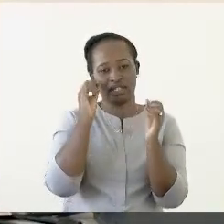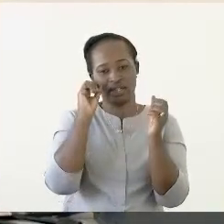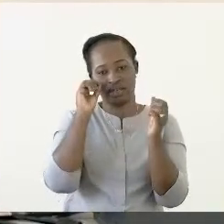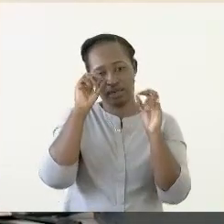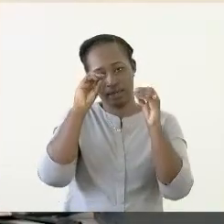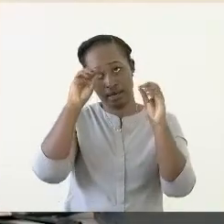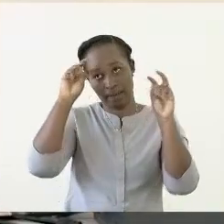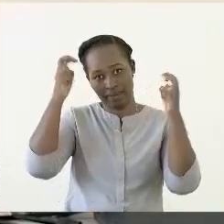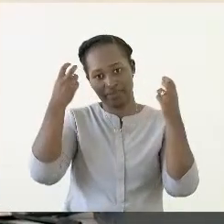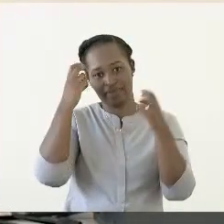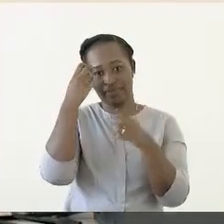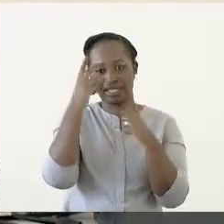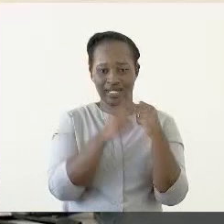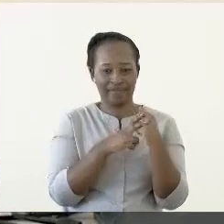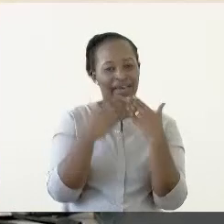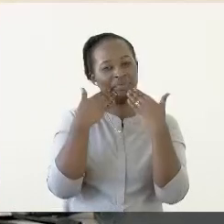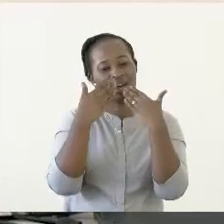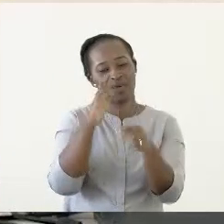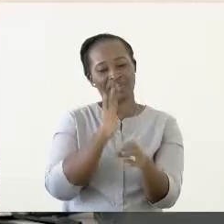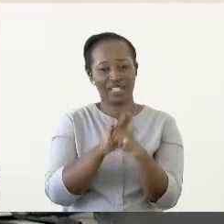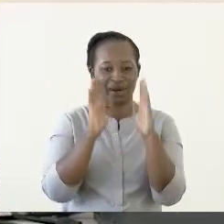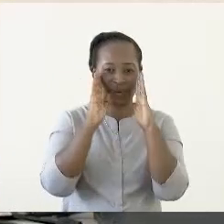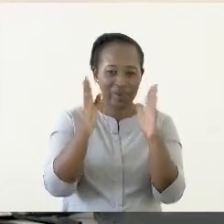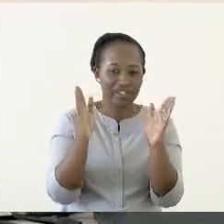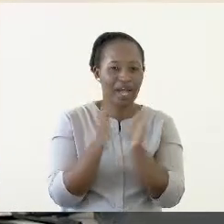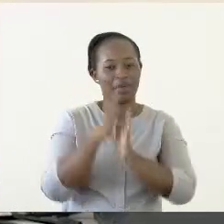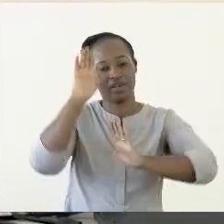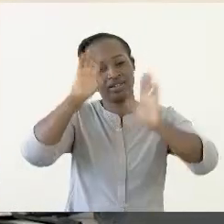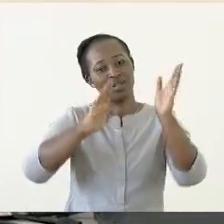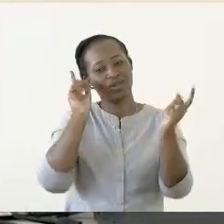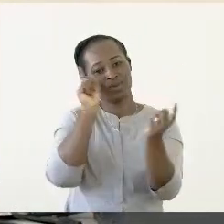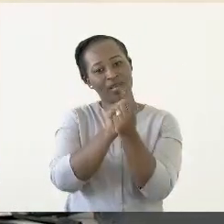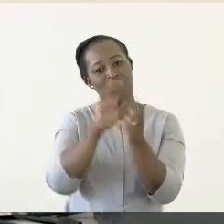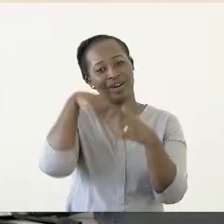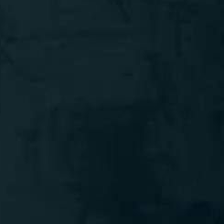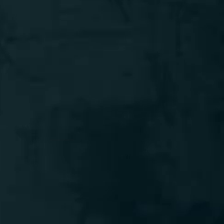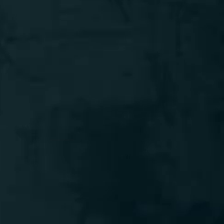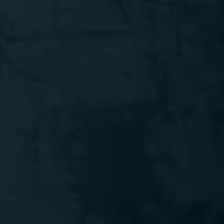Thank you very much for your attention and for your participation. See you next time.